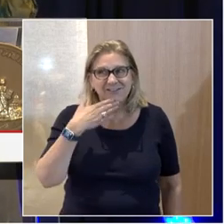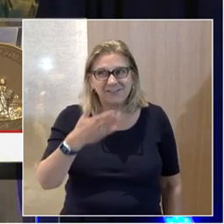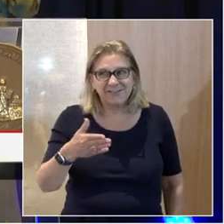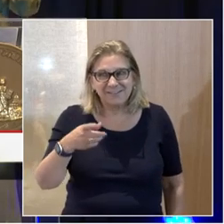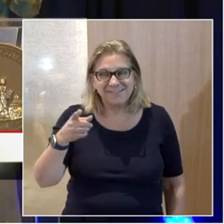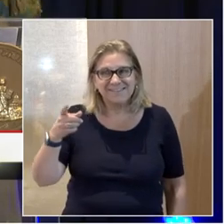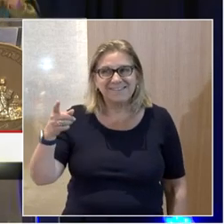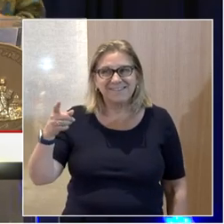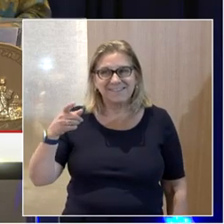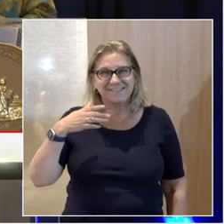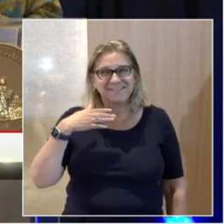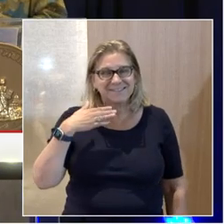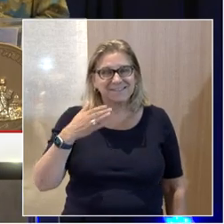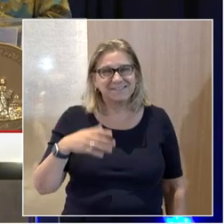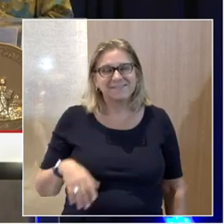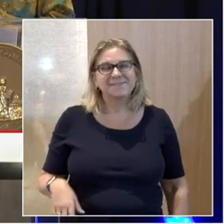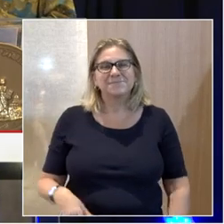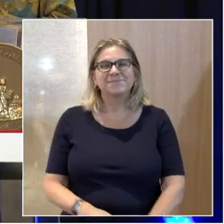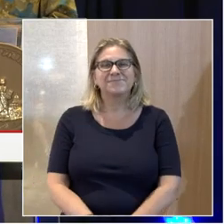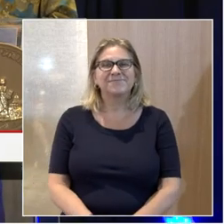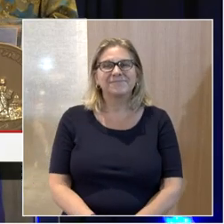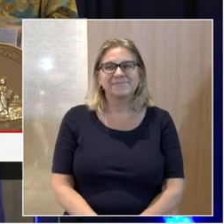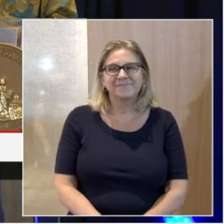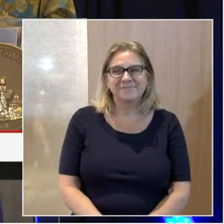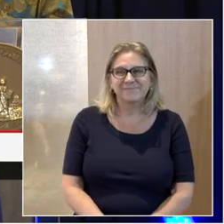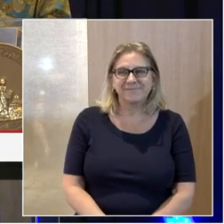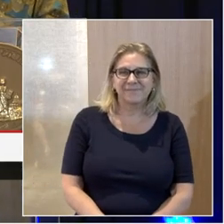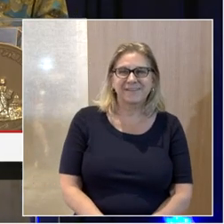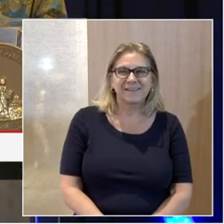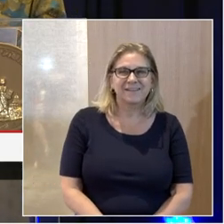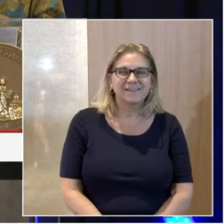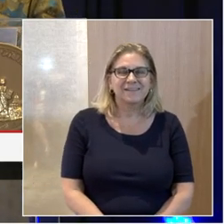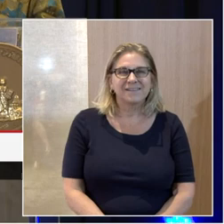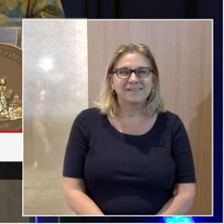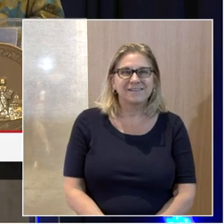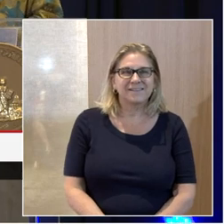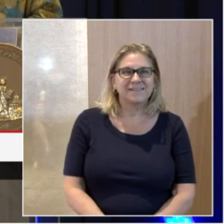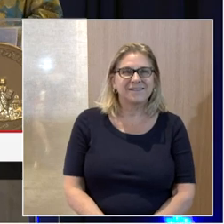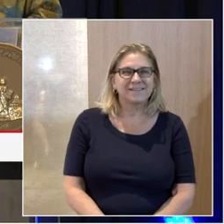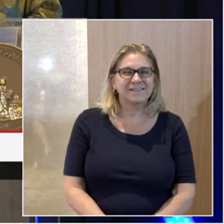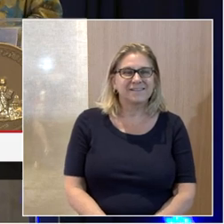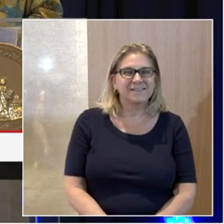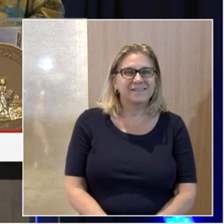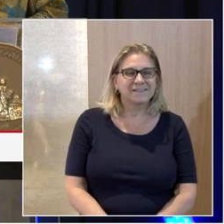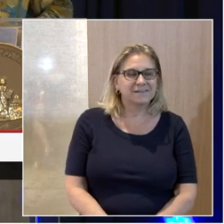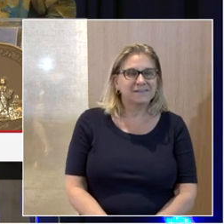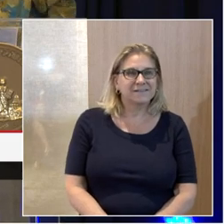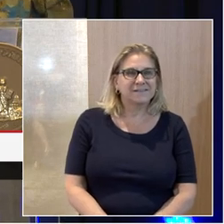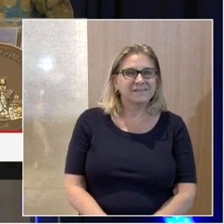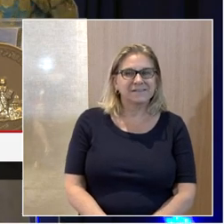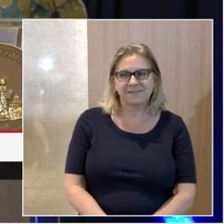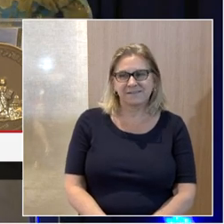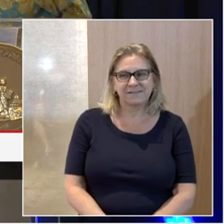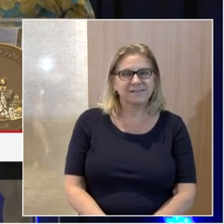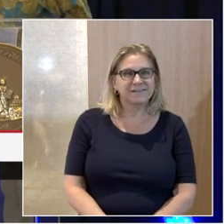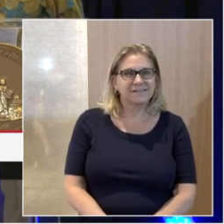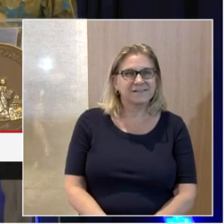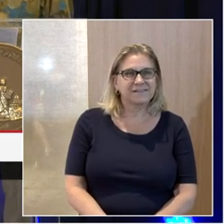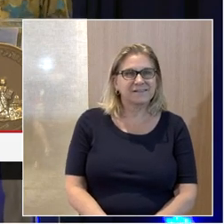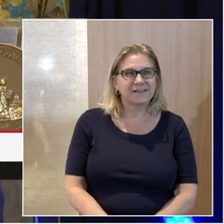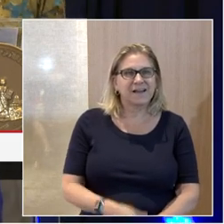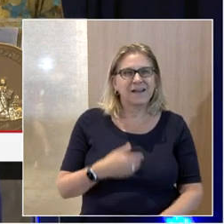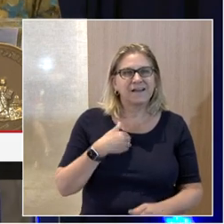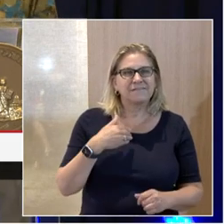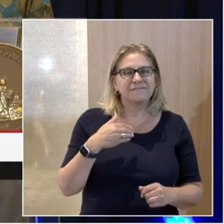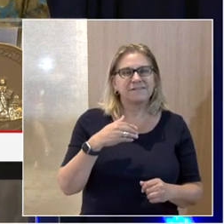let's go to the next one. This one kind of gets to the mayor's comeback plan. And here we want you to